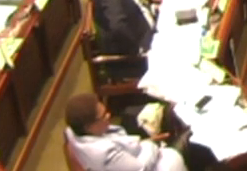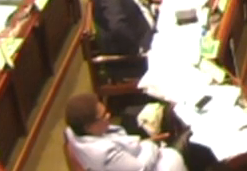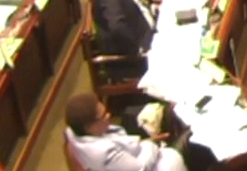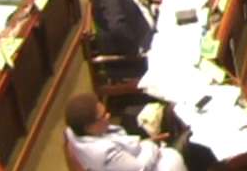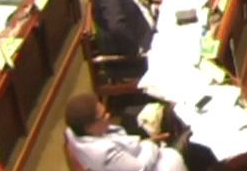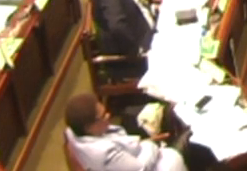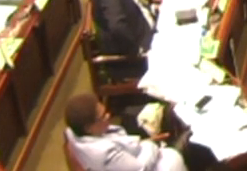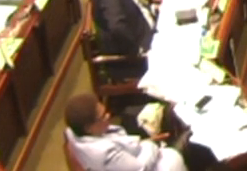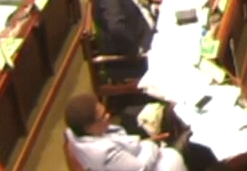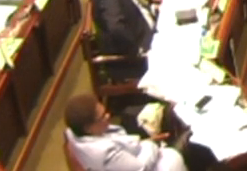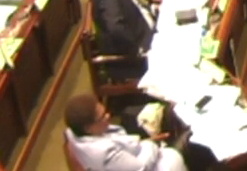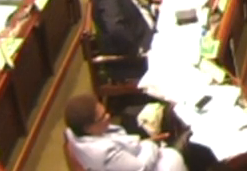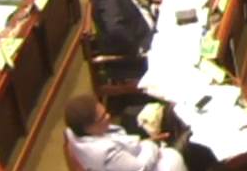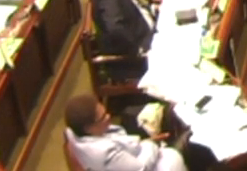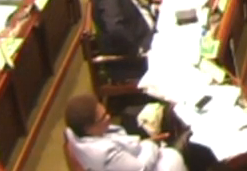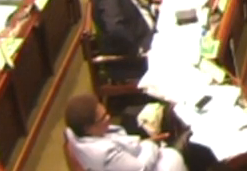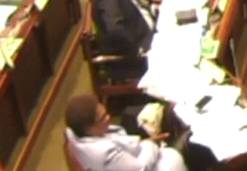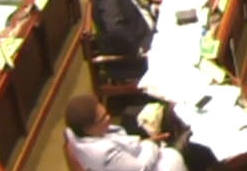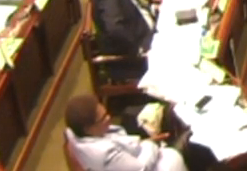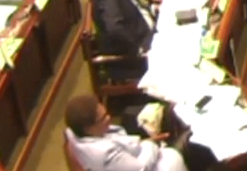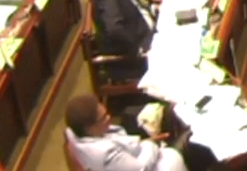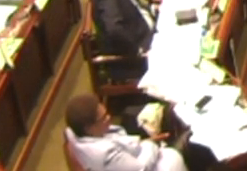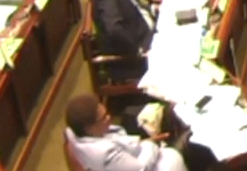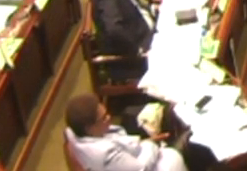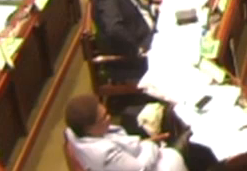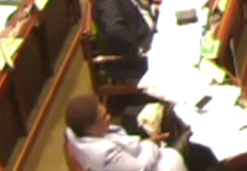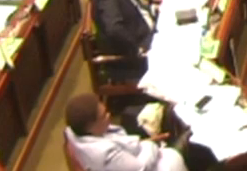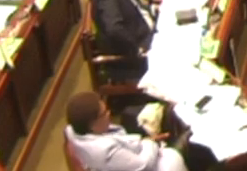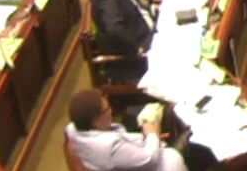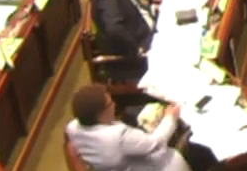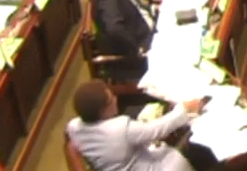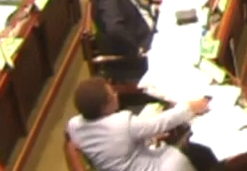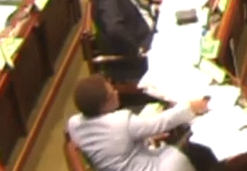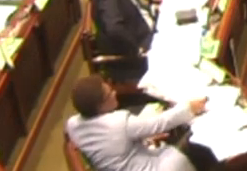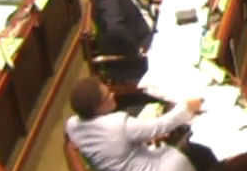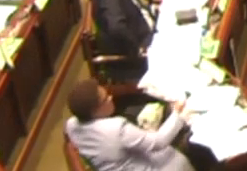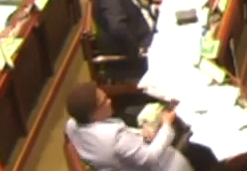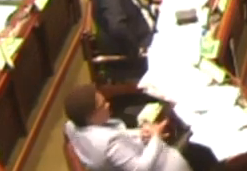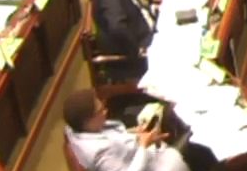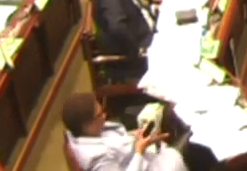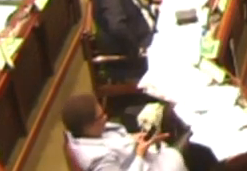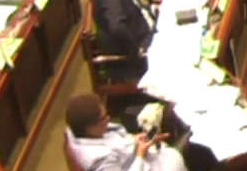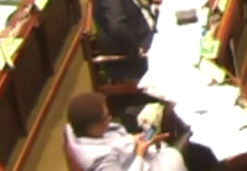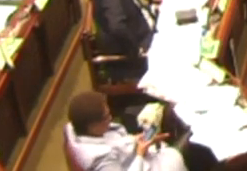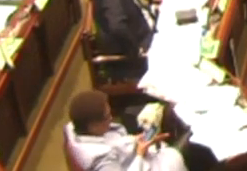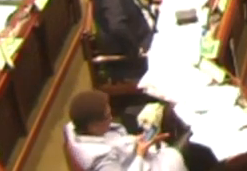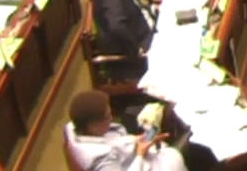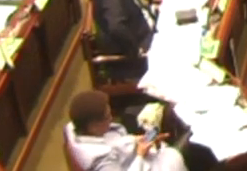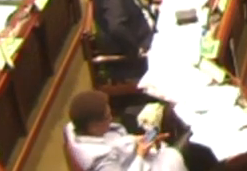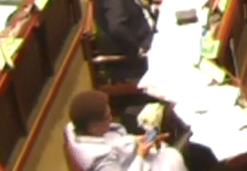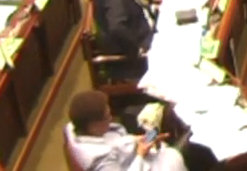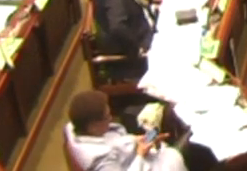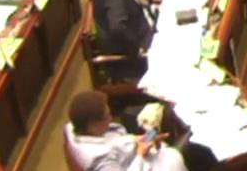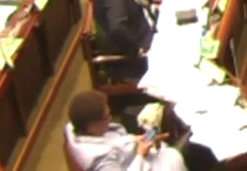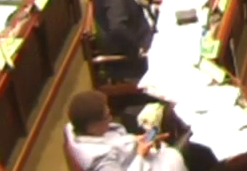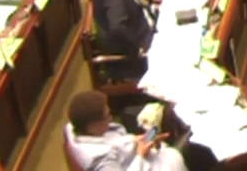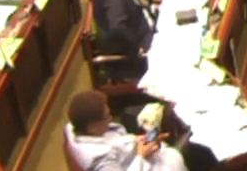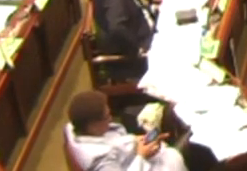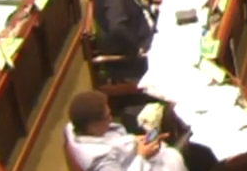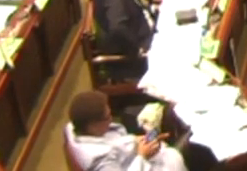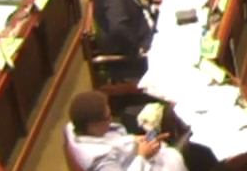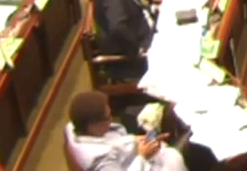Thank you, Mr. Speaker. Honourable Minister for Economy, Honourable Cabinet members,